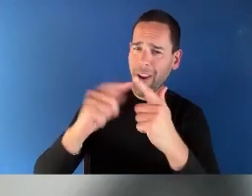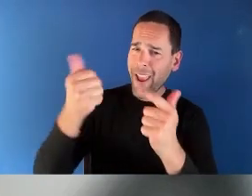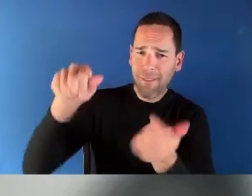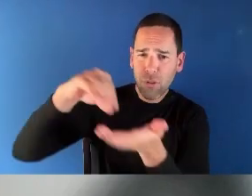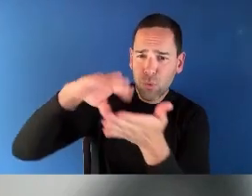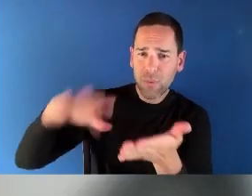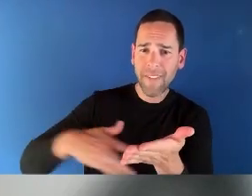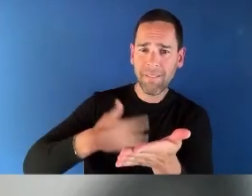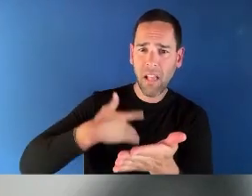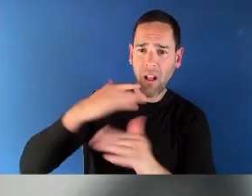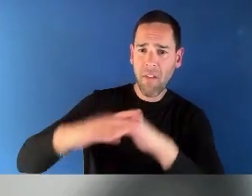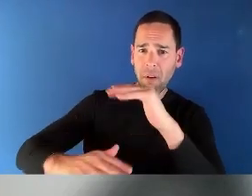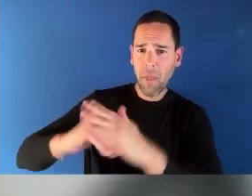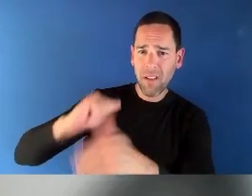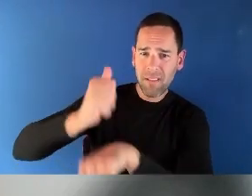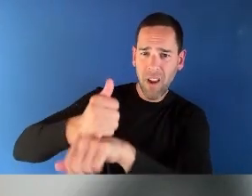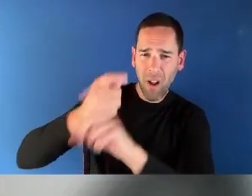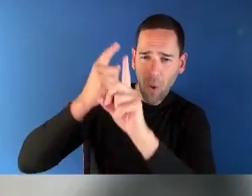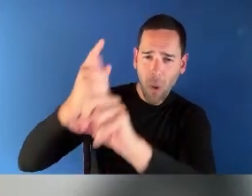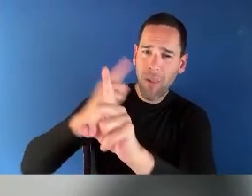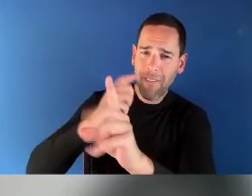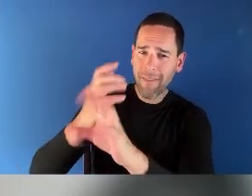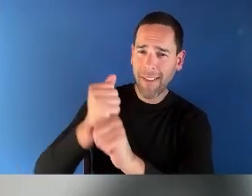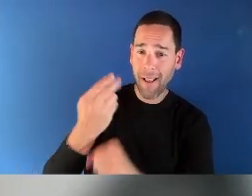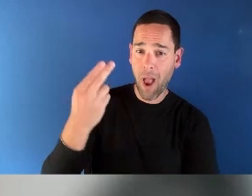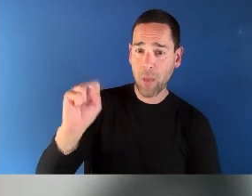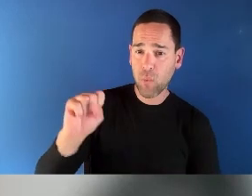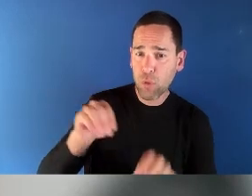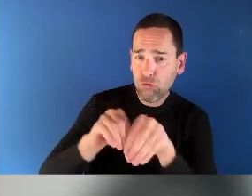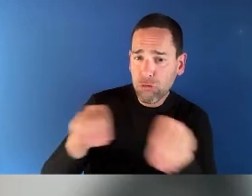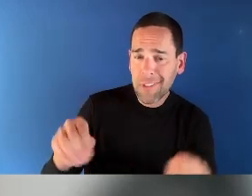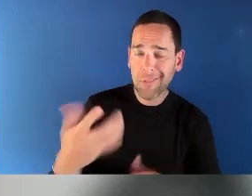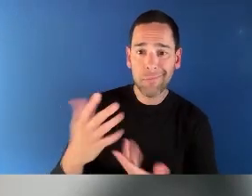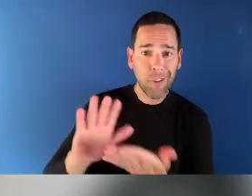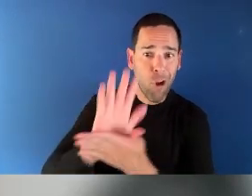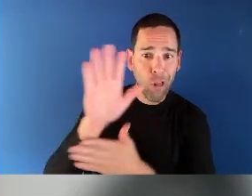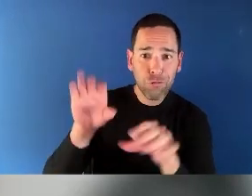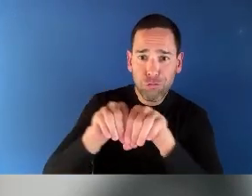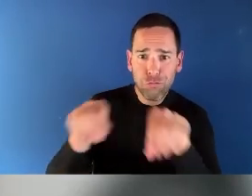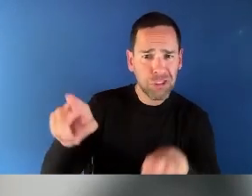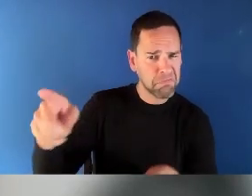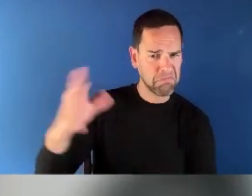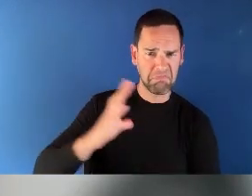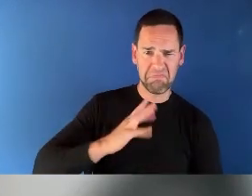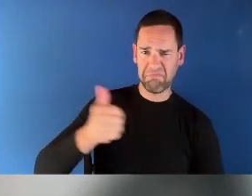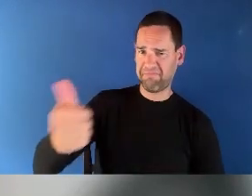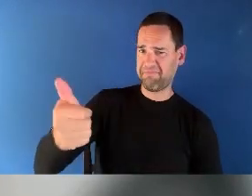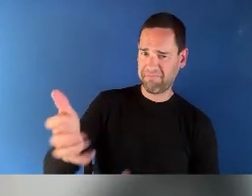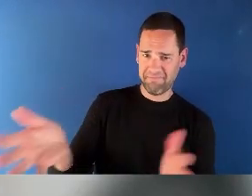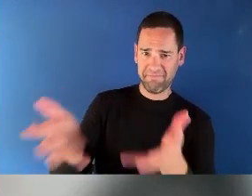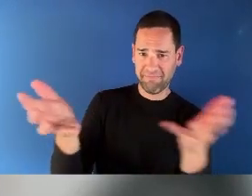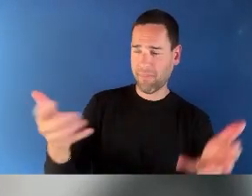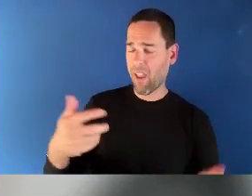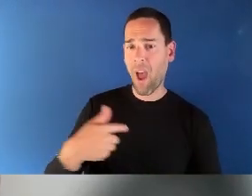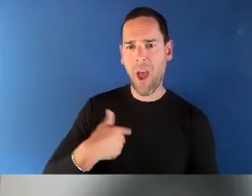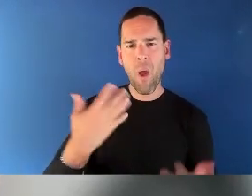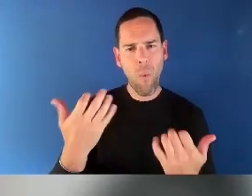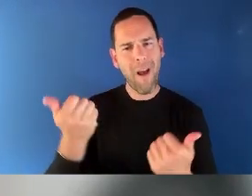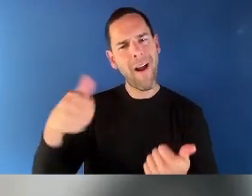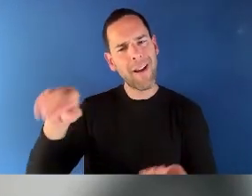of getting their high school and or college degrees, and I want them to feel able to ask the question